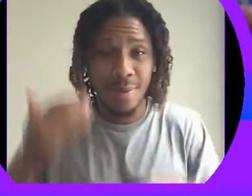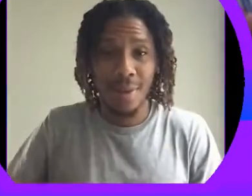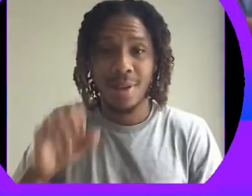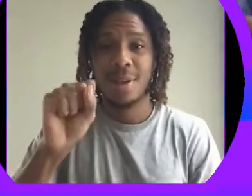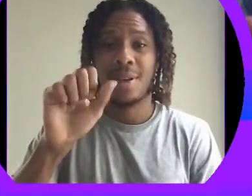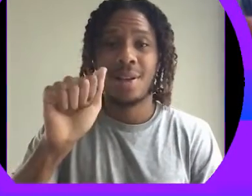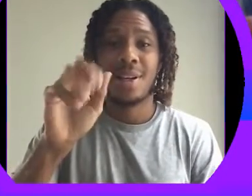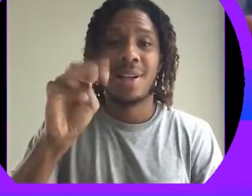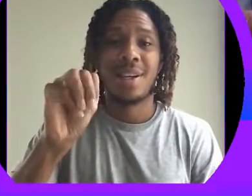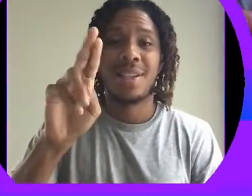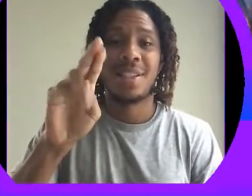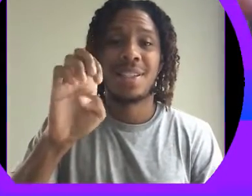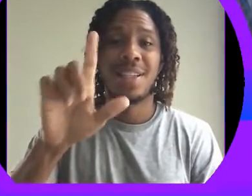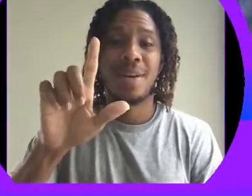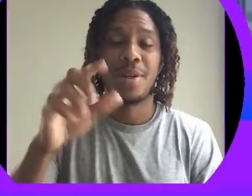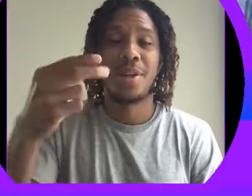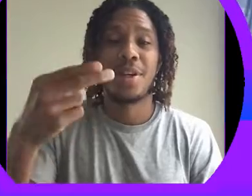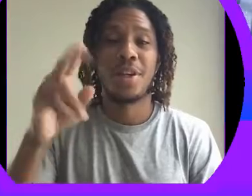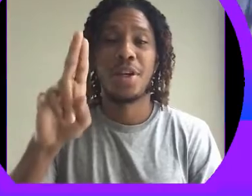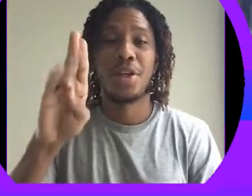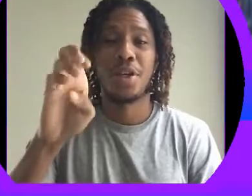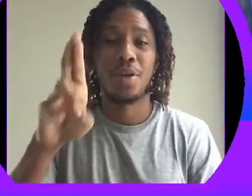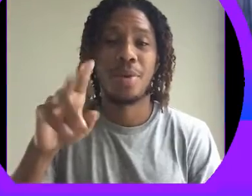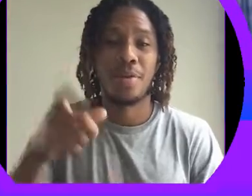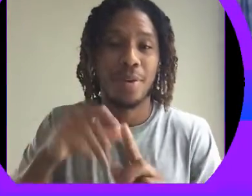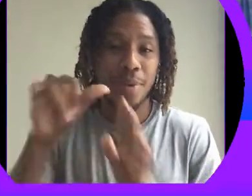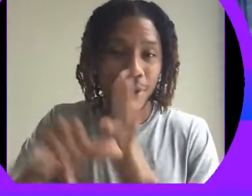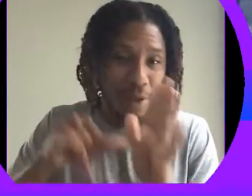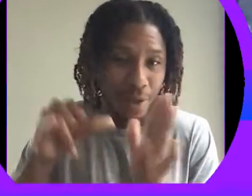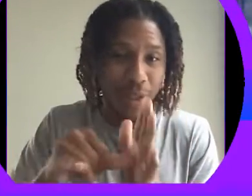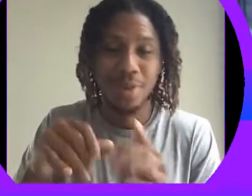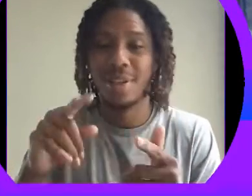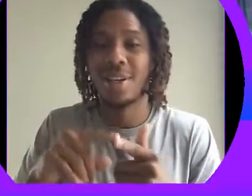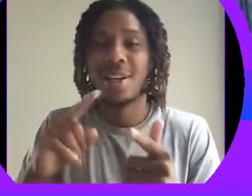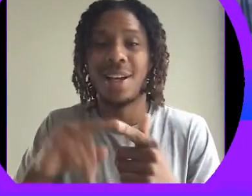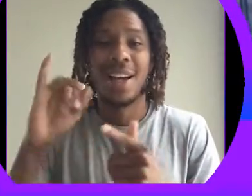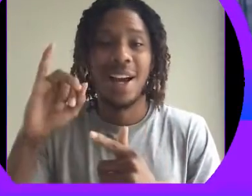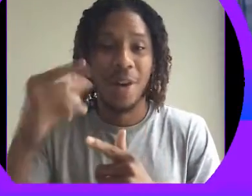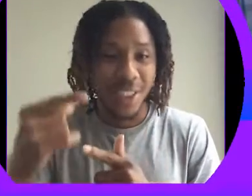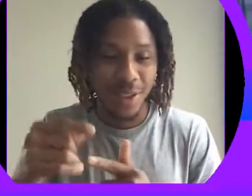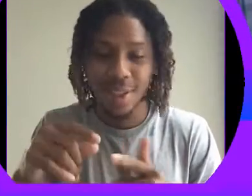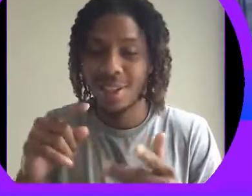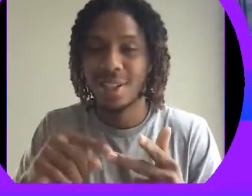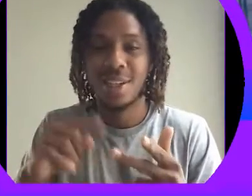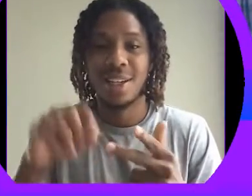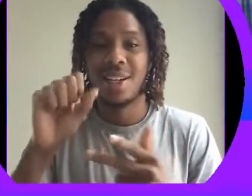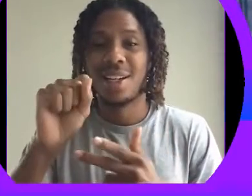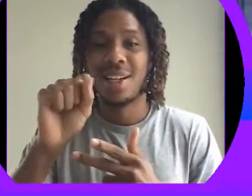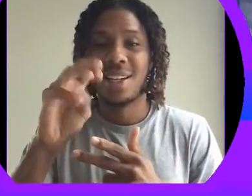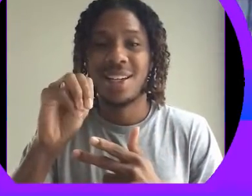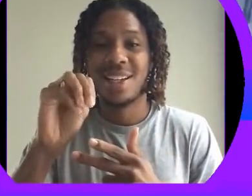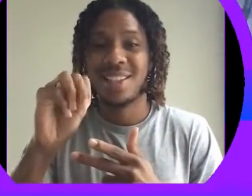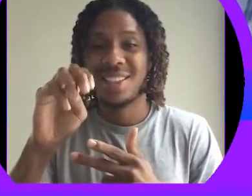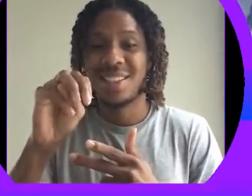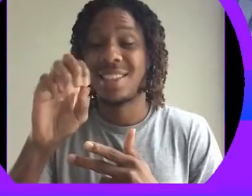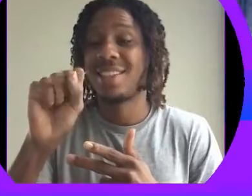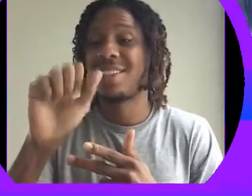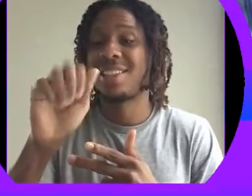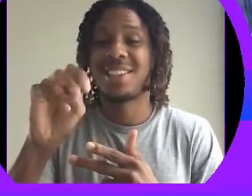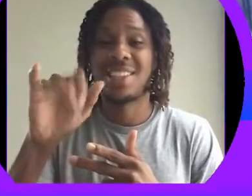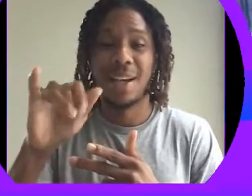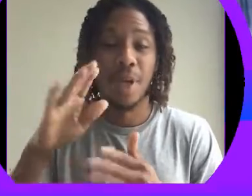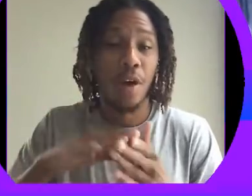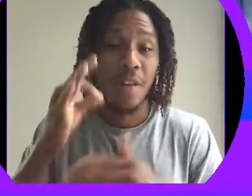Hey folks, this is Samuel Heber here from Sammy Heber on YouTube, Heber Family Adventures on Instagram, SammyHeber.net, Sammy Heber